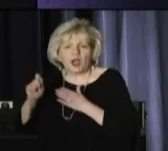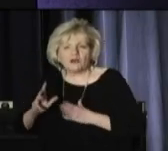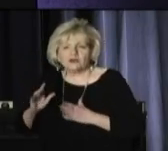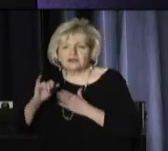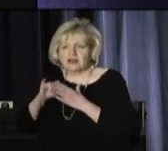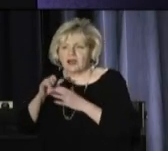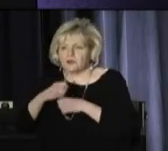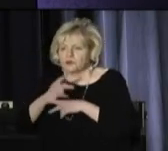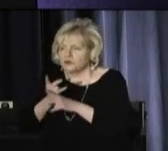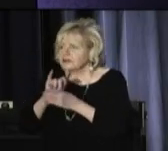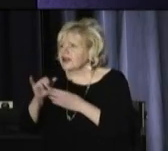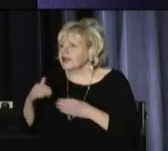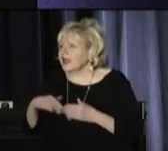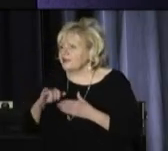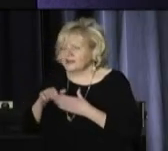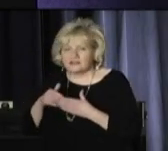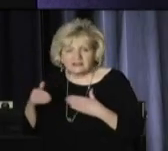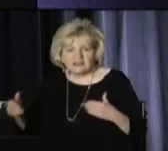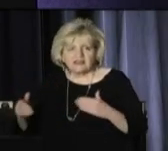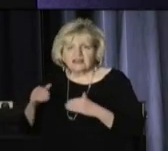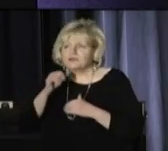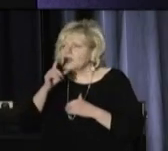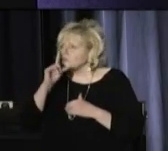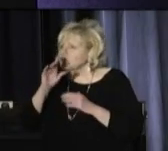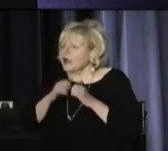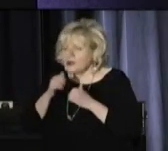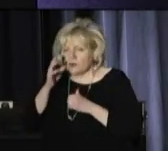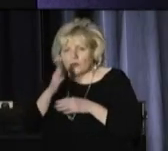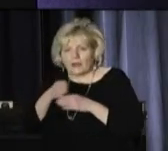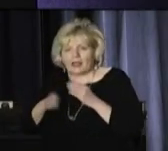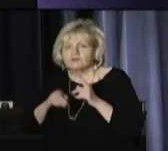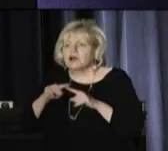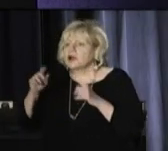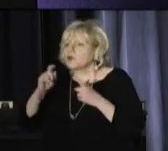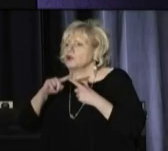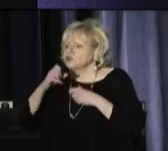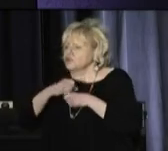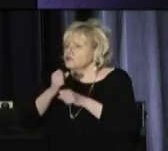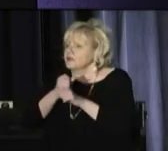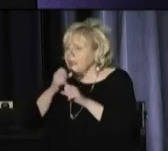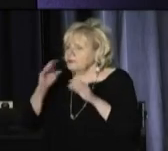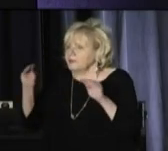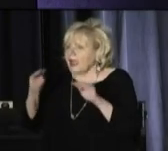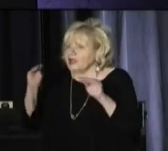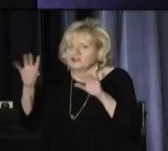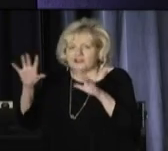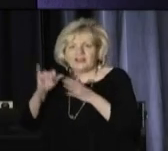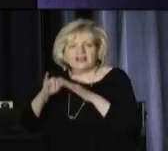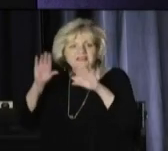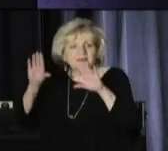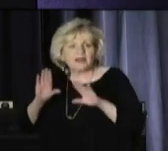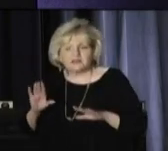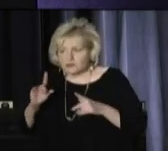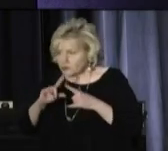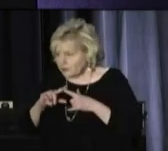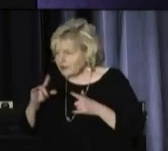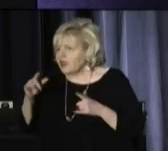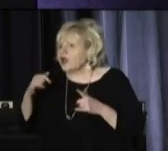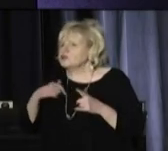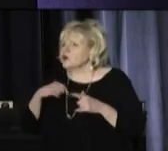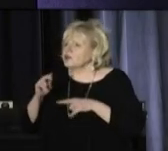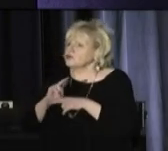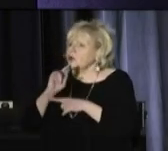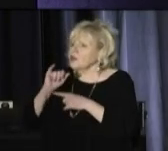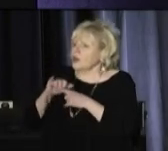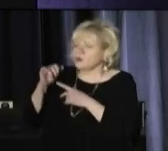this thing, you know how it's going to end, and I'm still going to create magic, that's, you know, amazing to me. So I draw from those traditions, and then